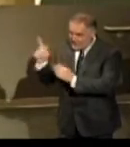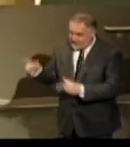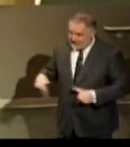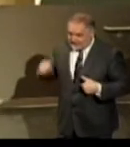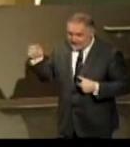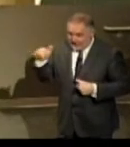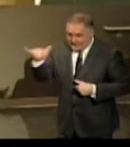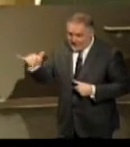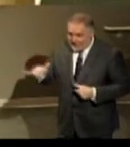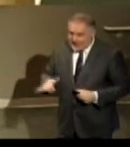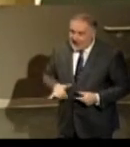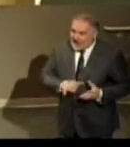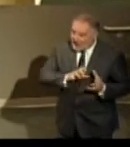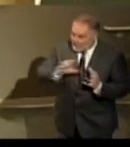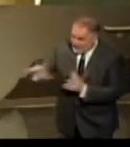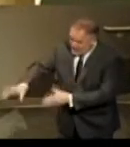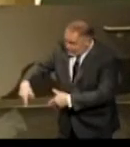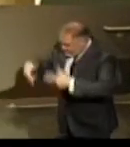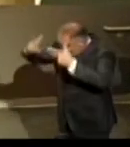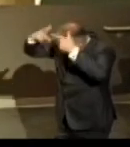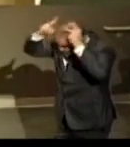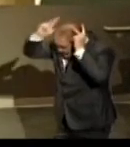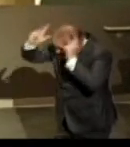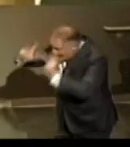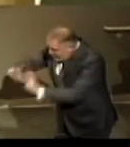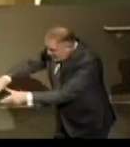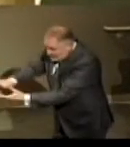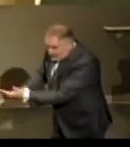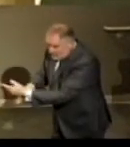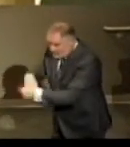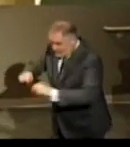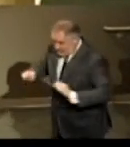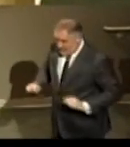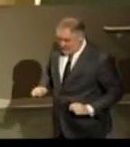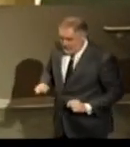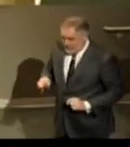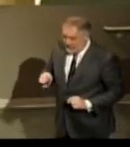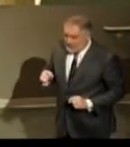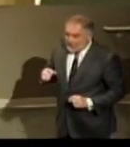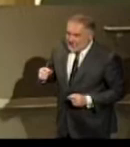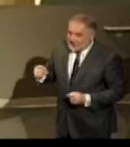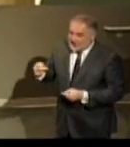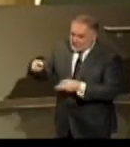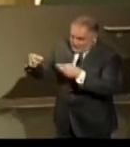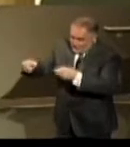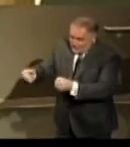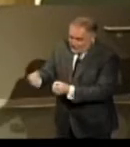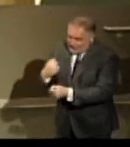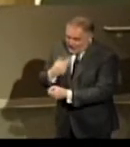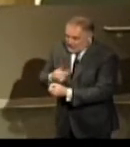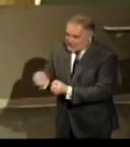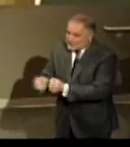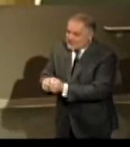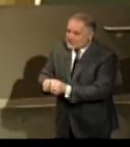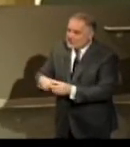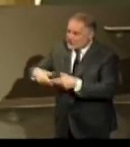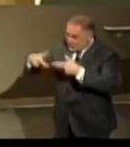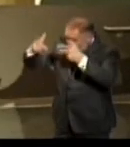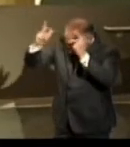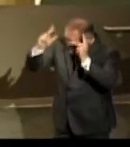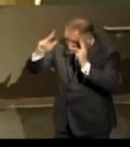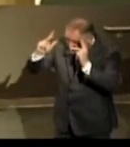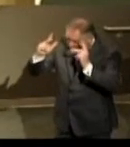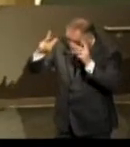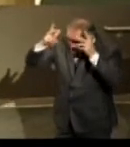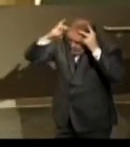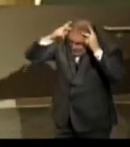forever and ever. And we cast their crowns before the throne, saying, here's our song. He's rewarded us with crowns. There's five of them. We're not going to mention them. We take